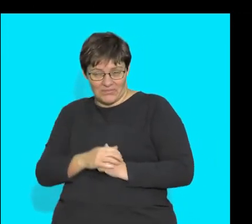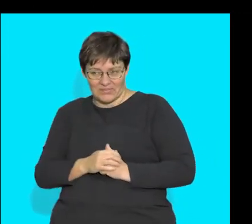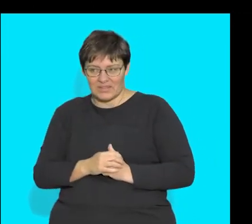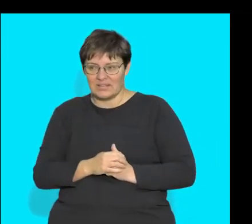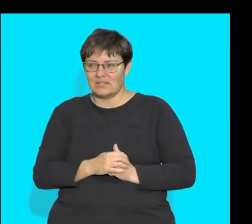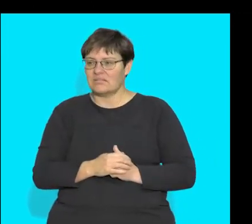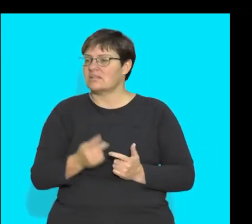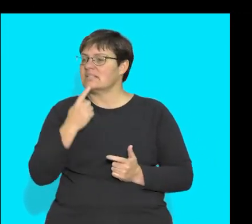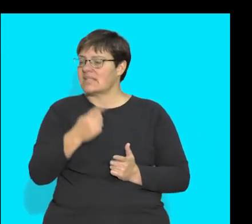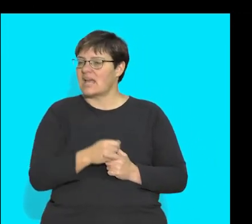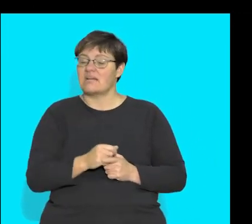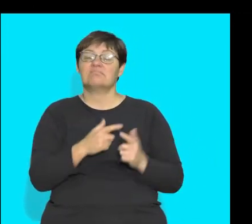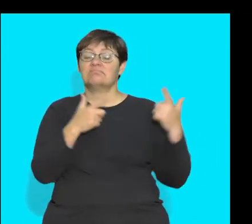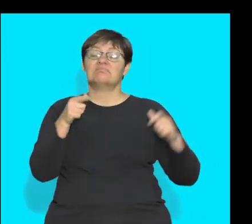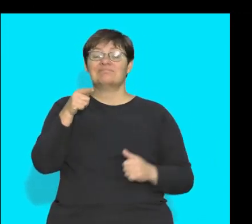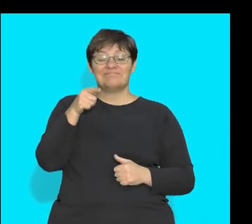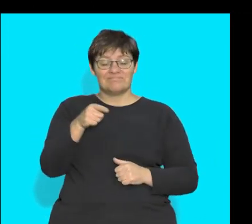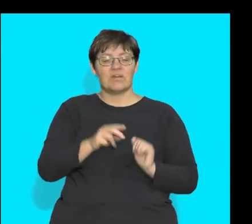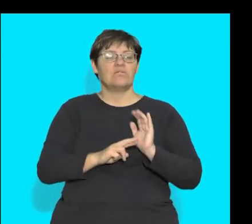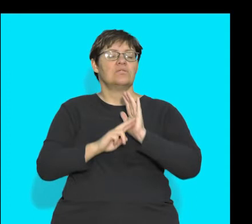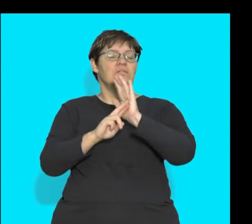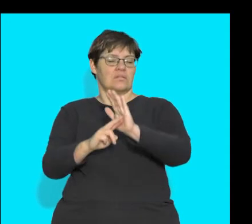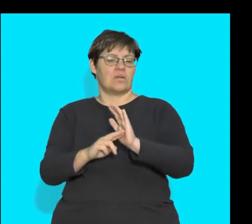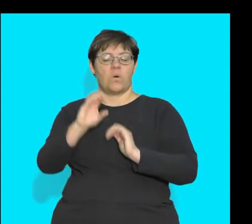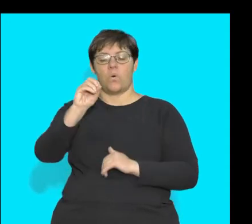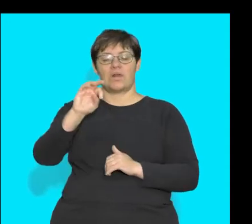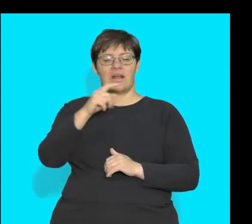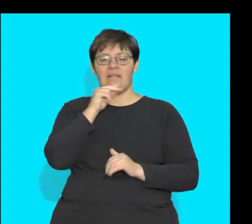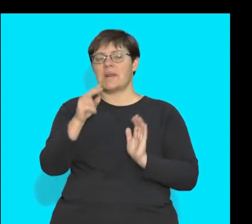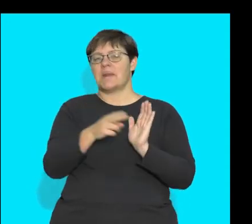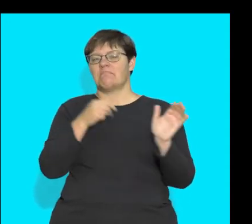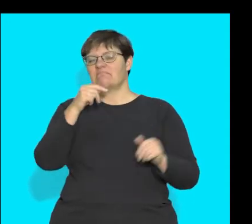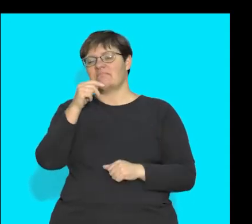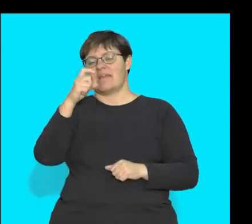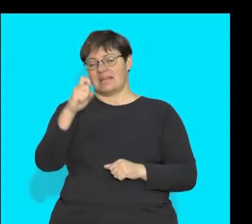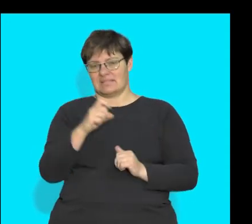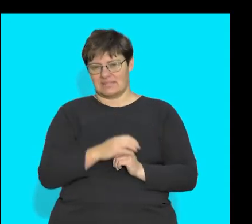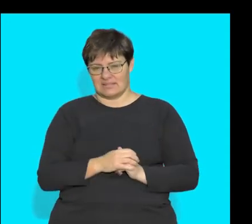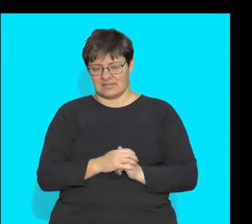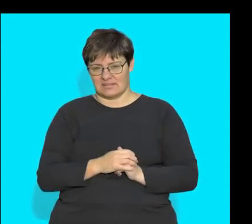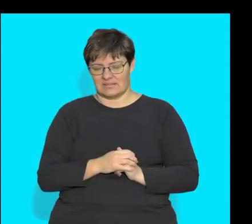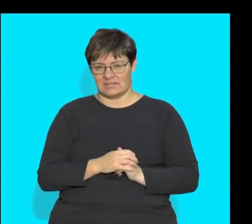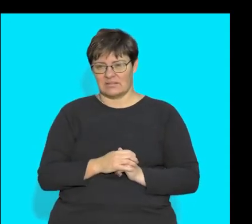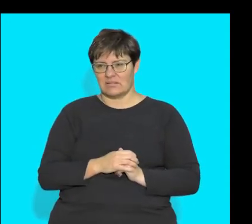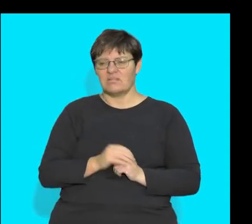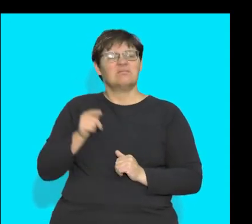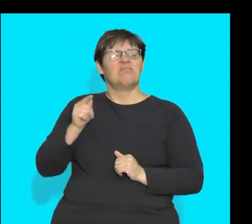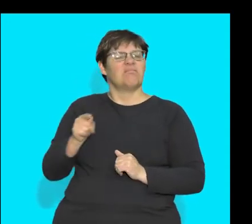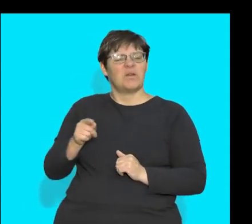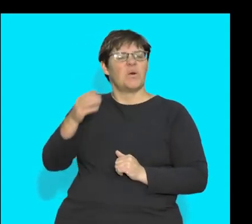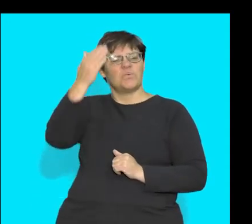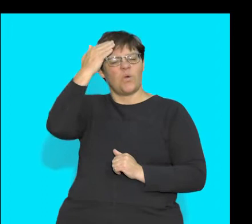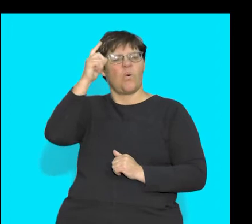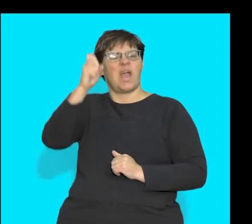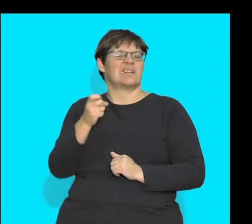here. So let's say the enlarged section represents an organelle labeled X. Now you want to know what